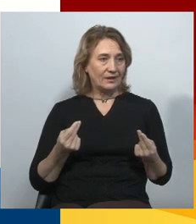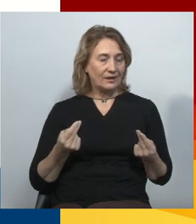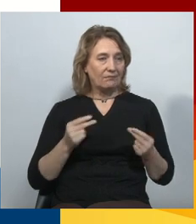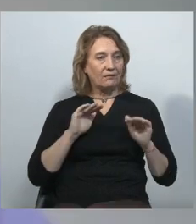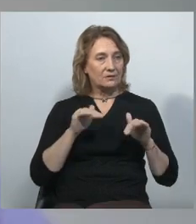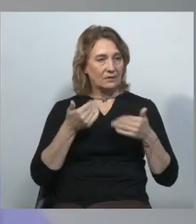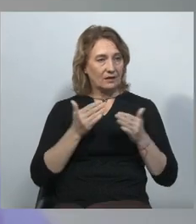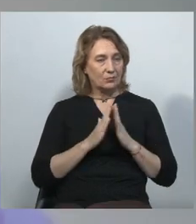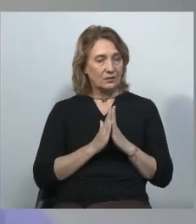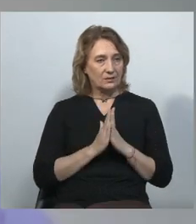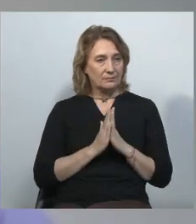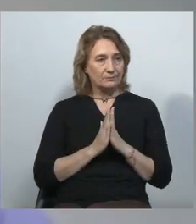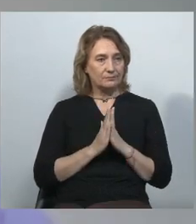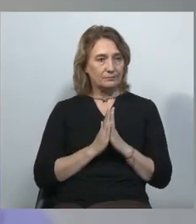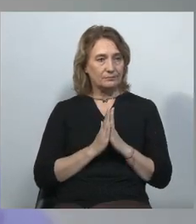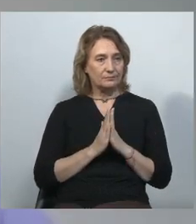Next slide,